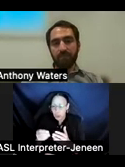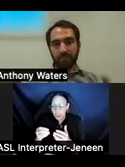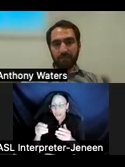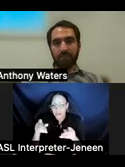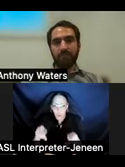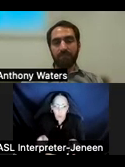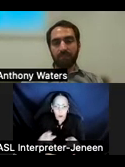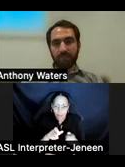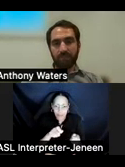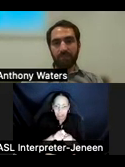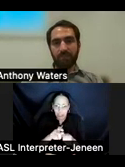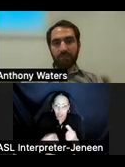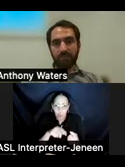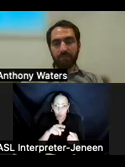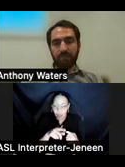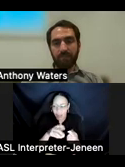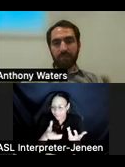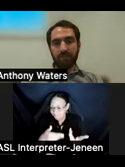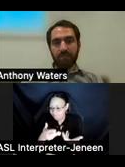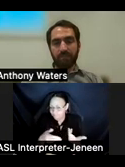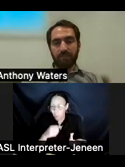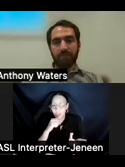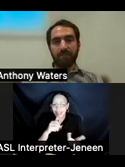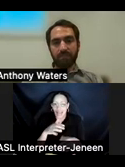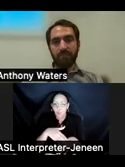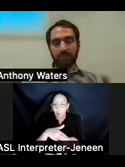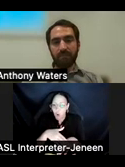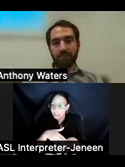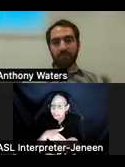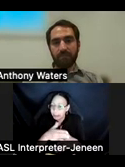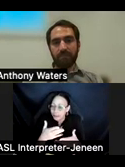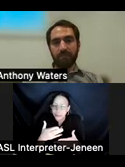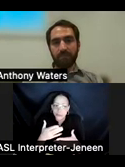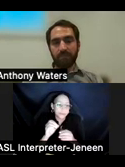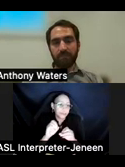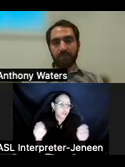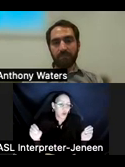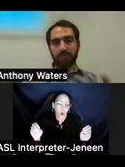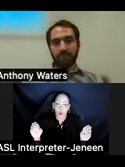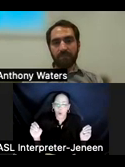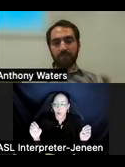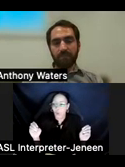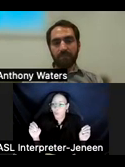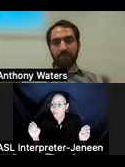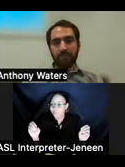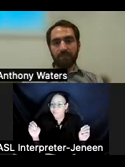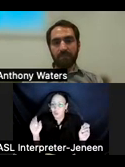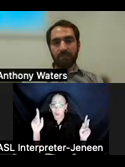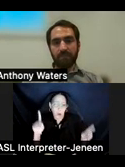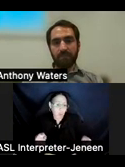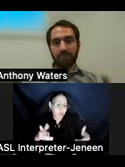someone, particularly when there were not warning signs, or it seemed that the person was